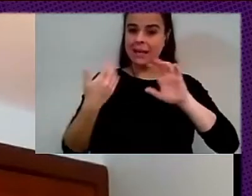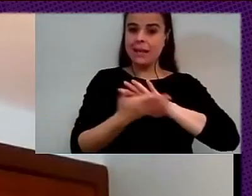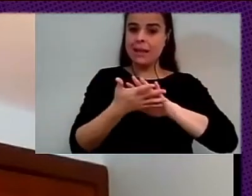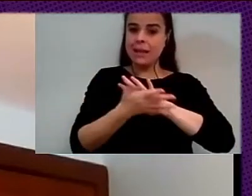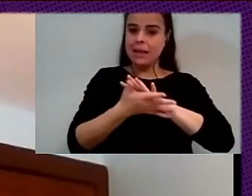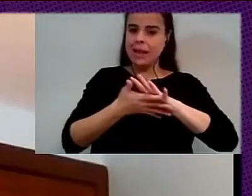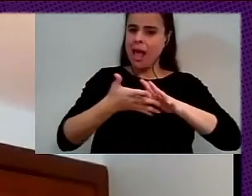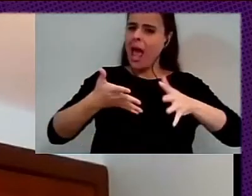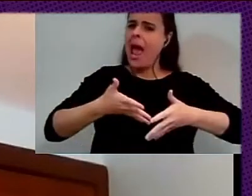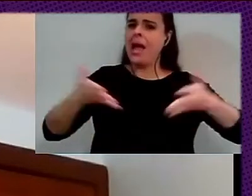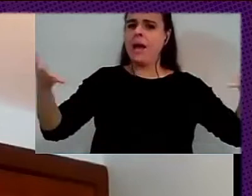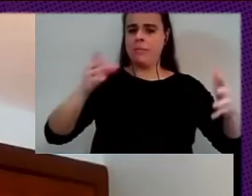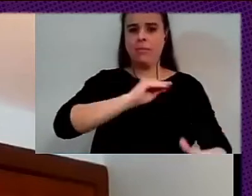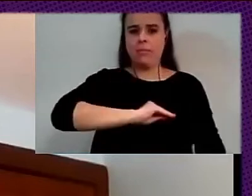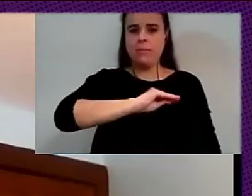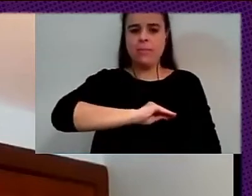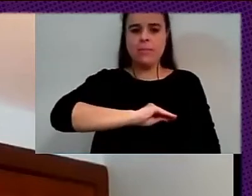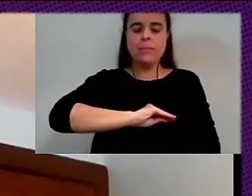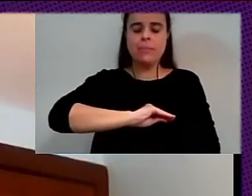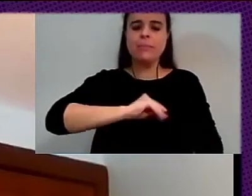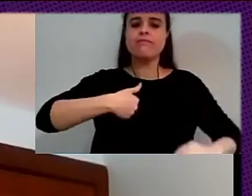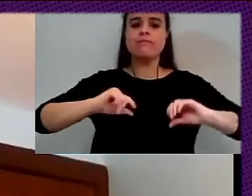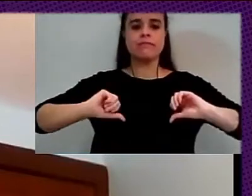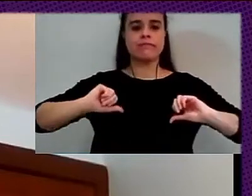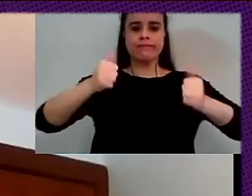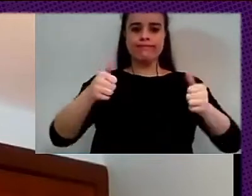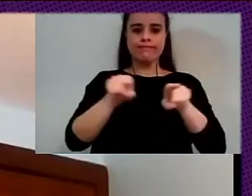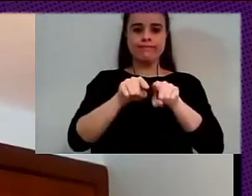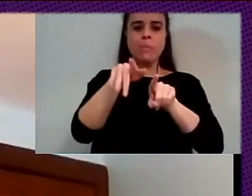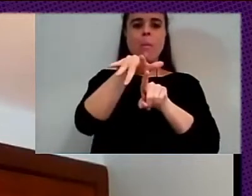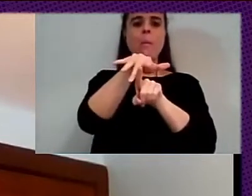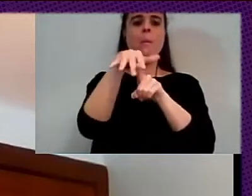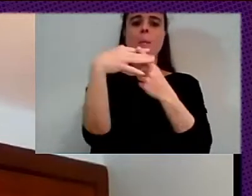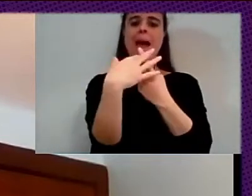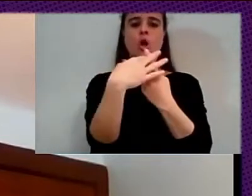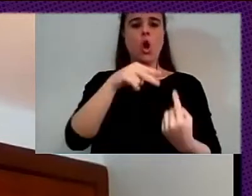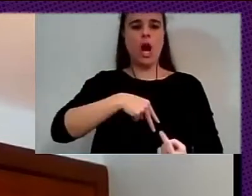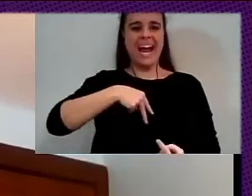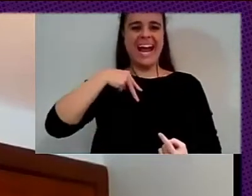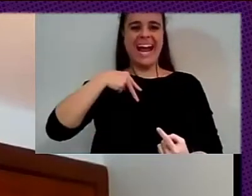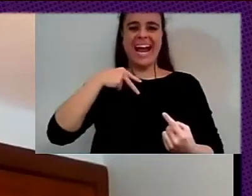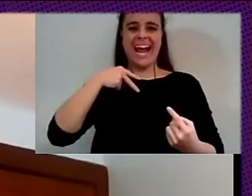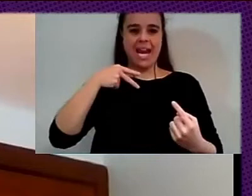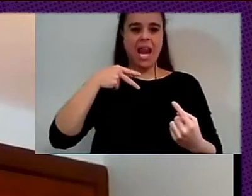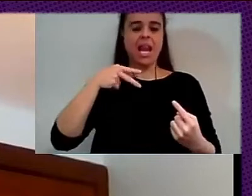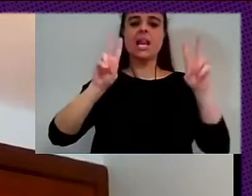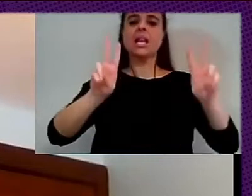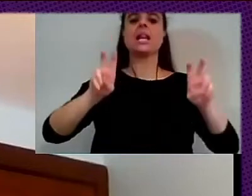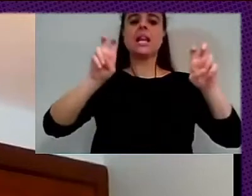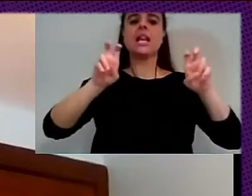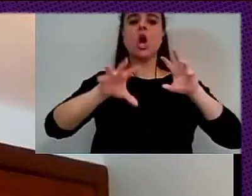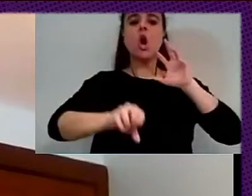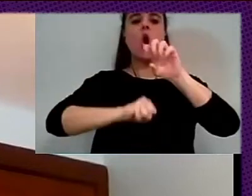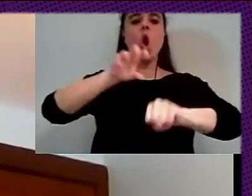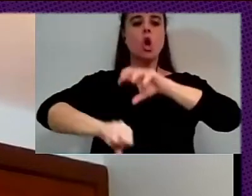the degrowth framework, to talk a little bit about digital colonialism. I believe that was covered by some previous